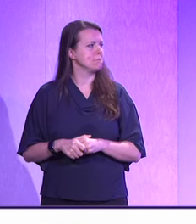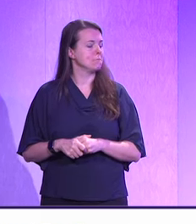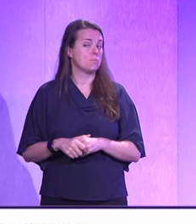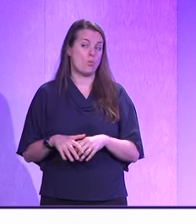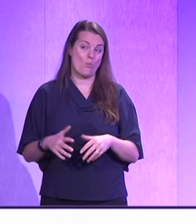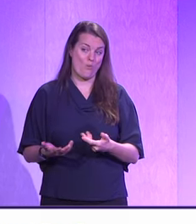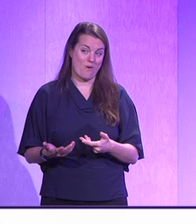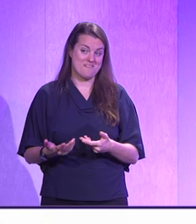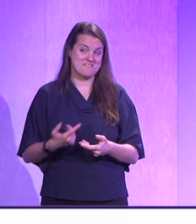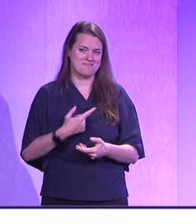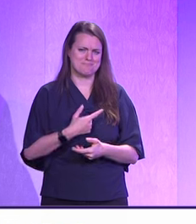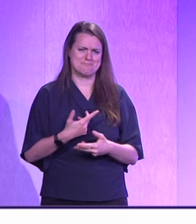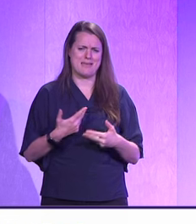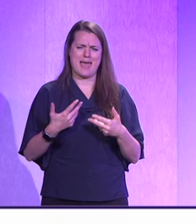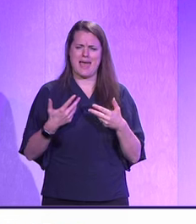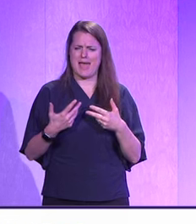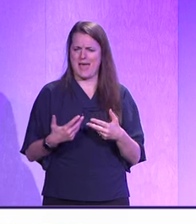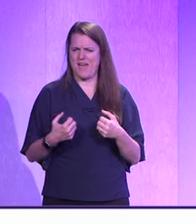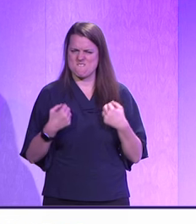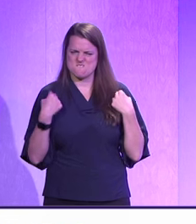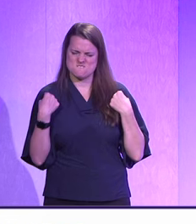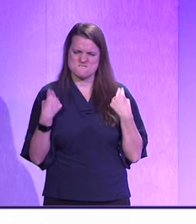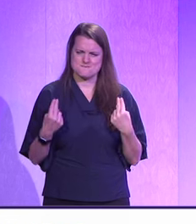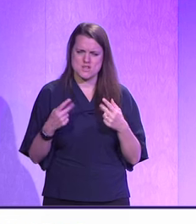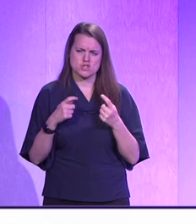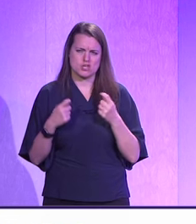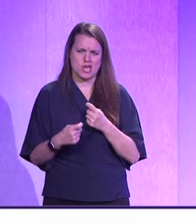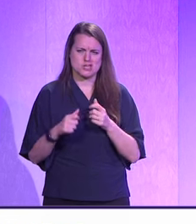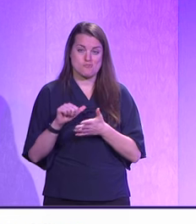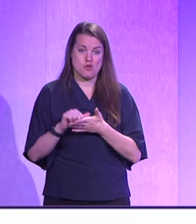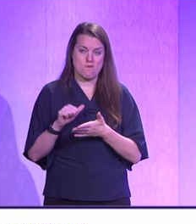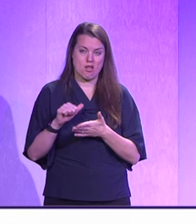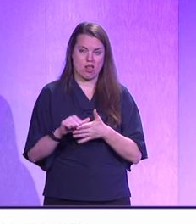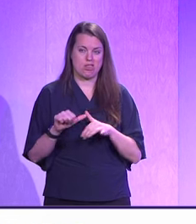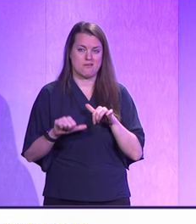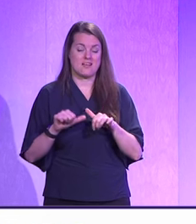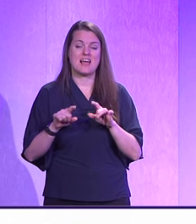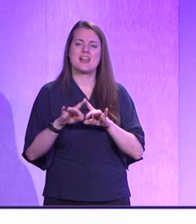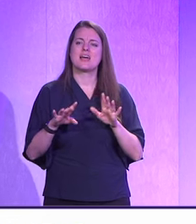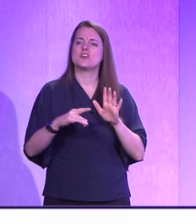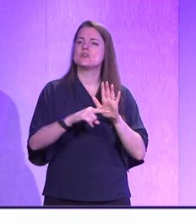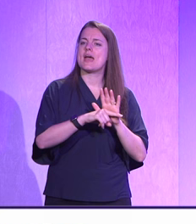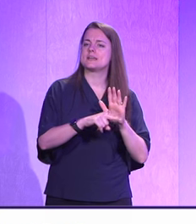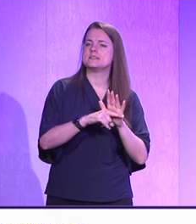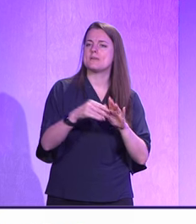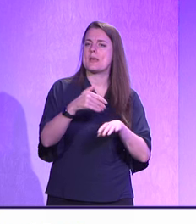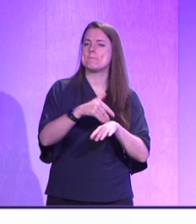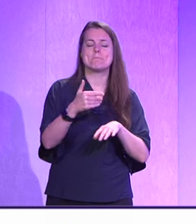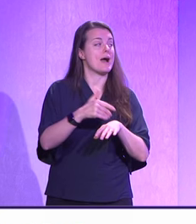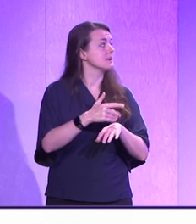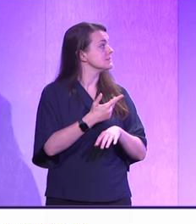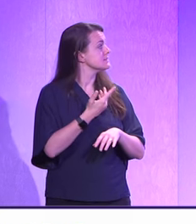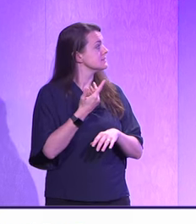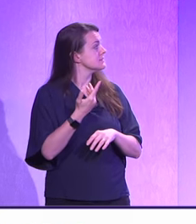How about this? Heavyweight change approval processes, such as change approval boards, negatively impact speed and